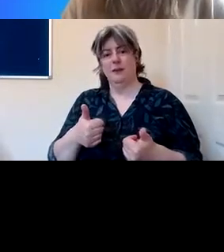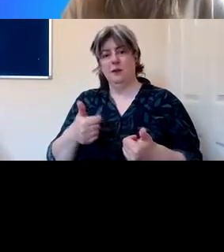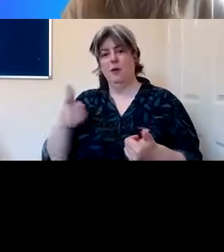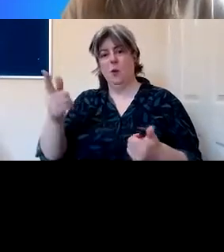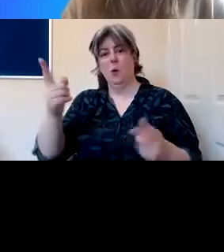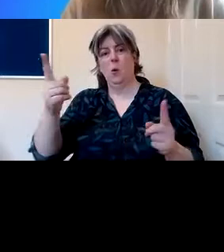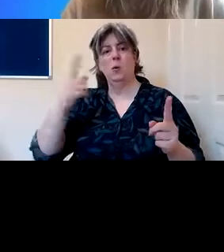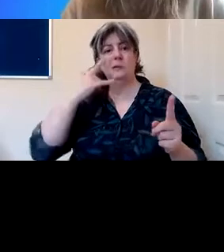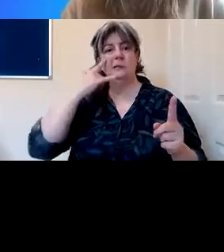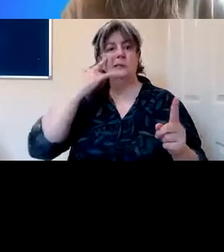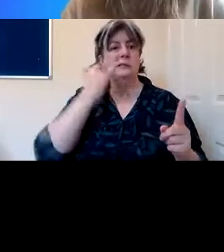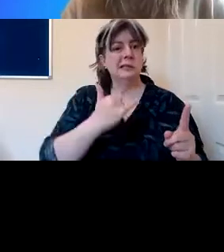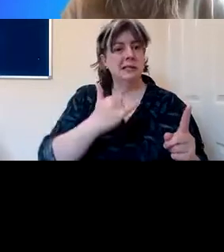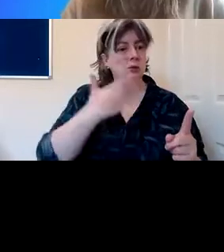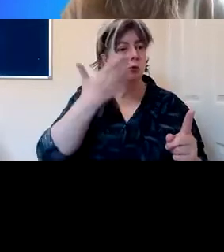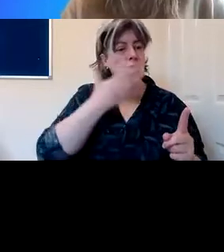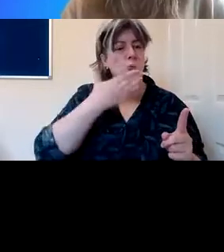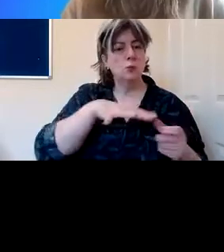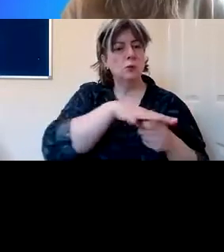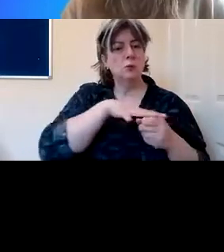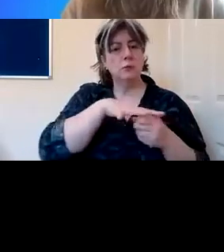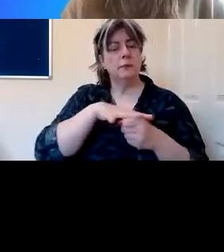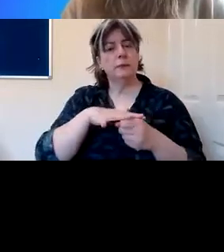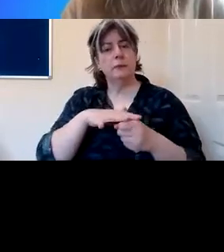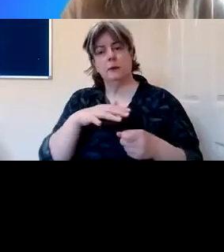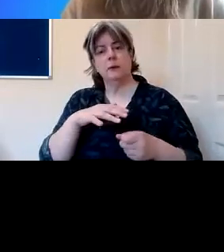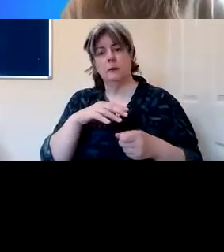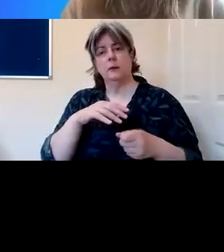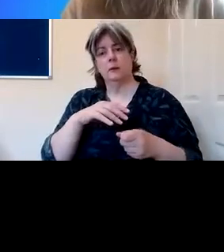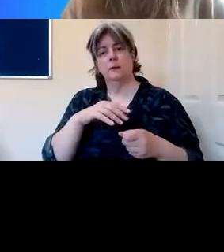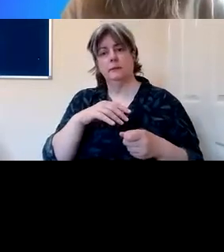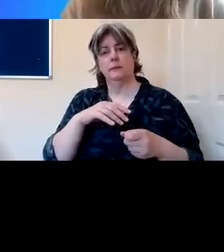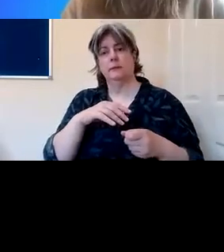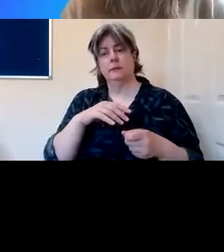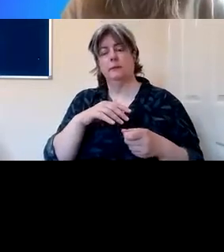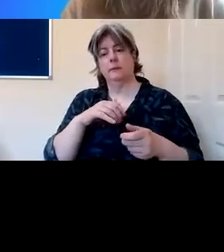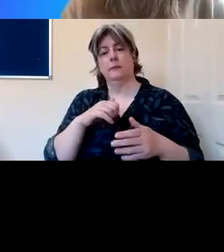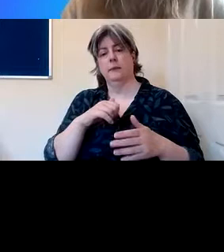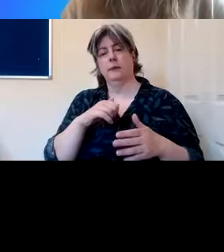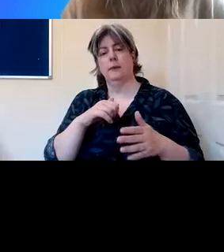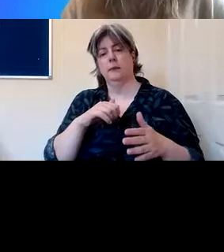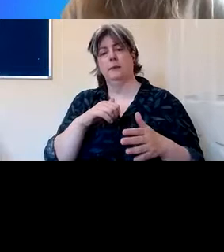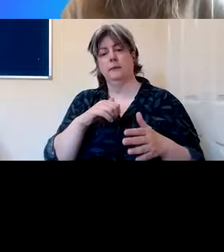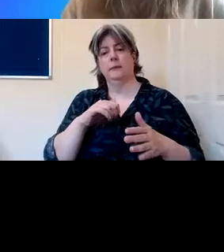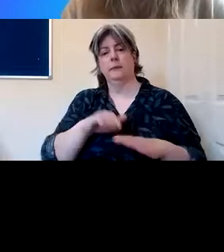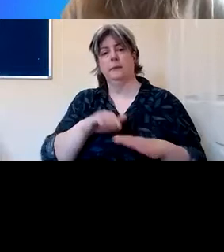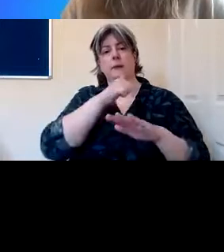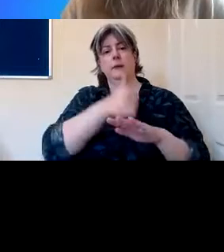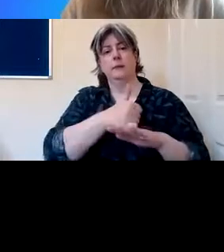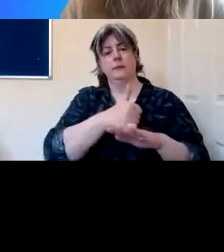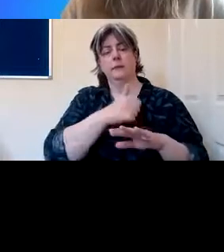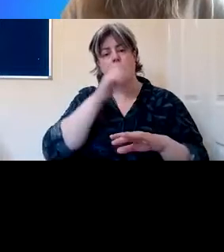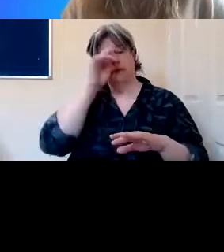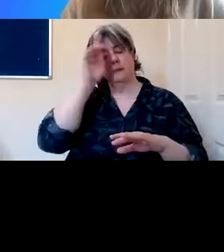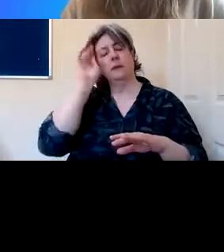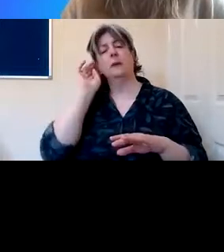dipsticking, if you like, of where schools are based on their improvement plans is not without risks.